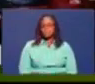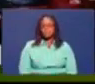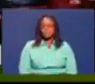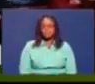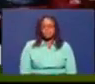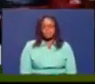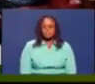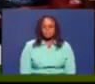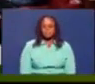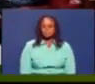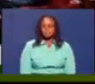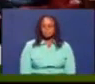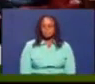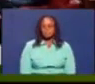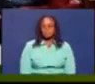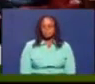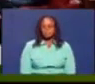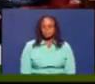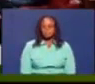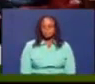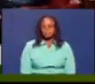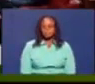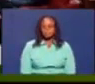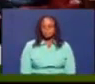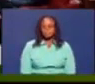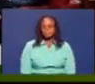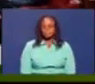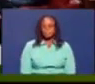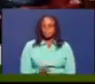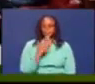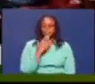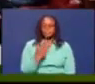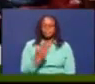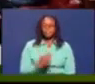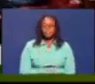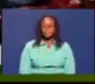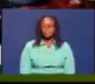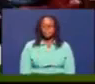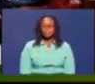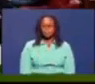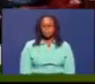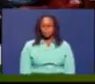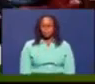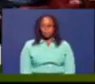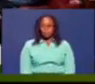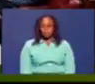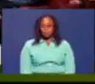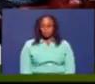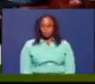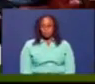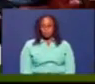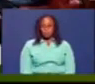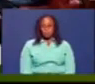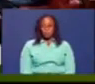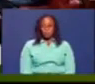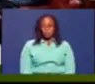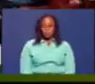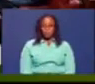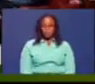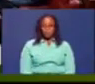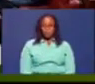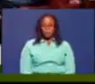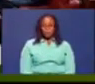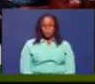Thank you, Mr. Speaker, for giving me this opportunity. Mr. Speaker, let me thank Honorable Mule for bringing